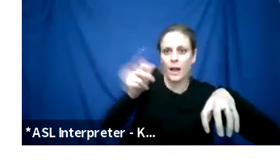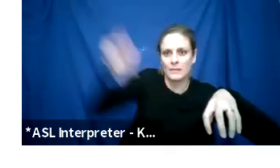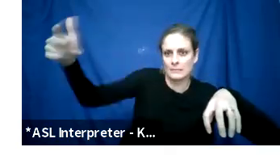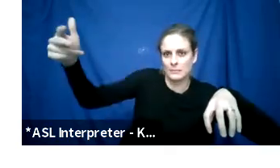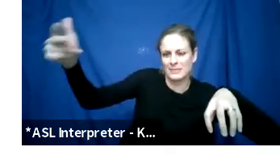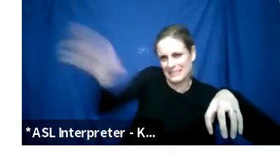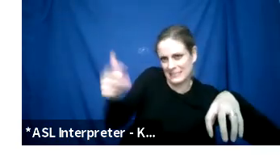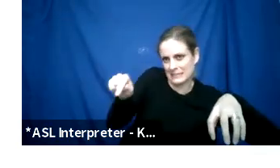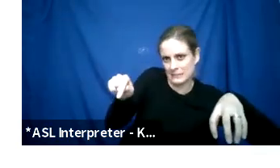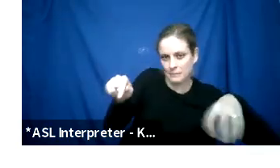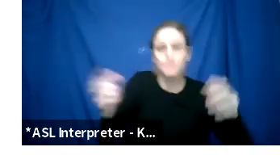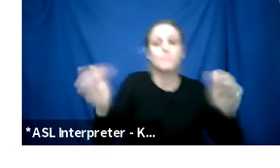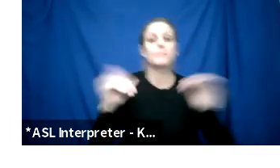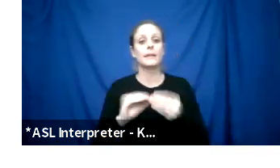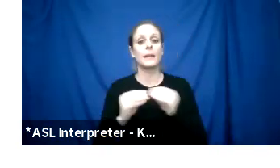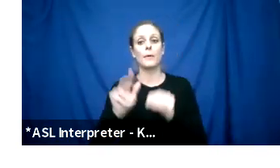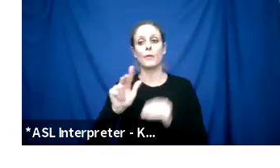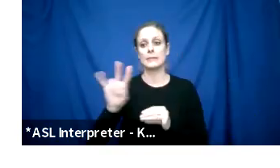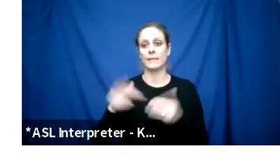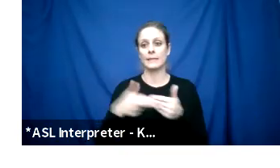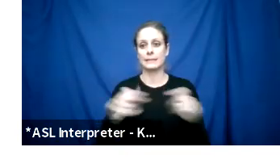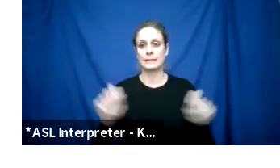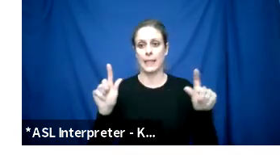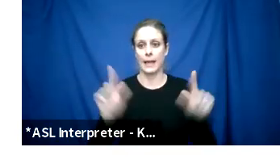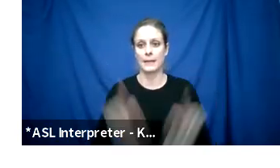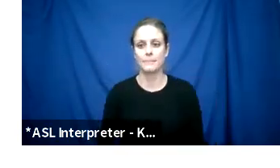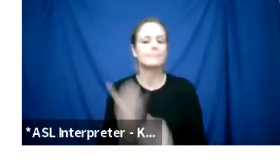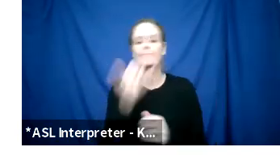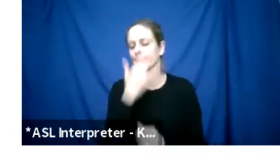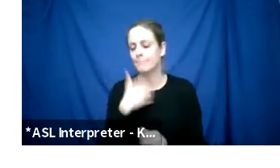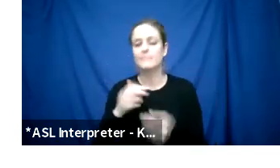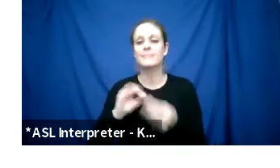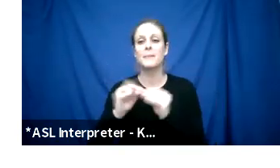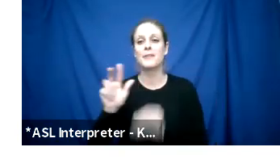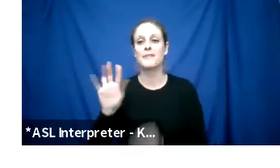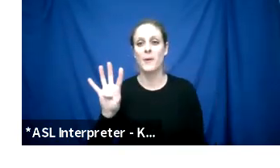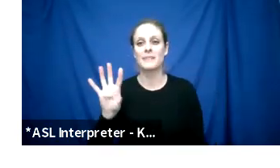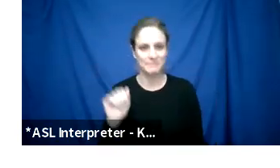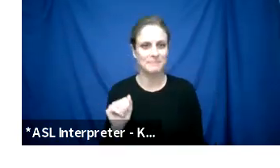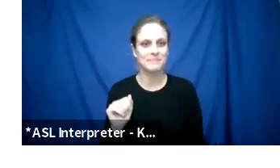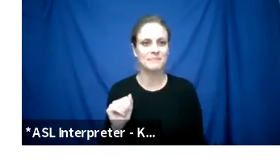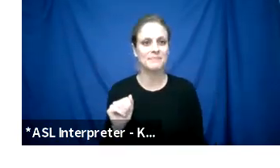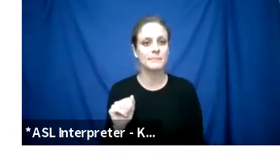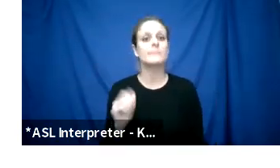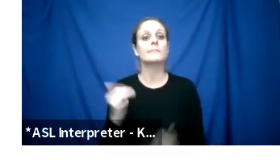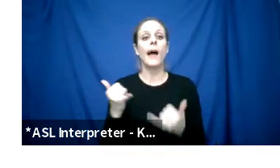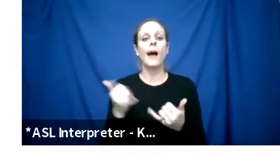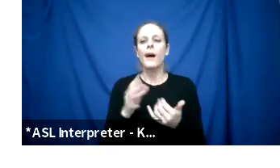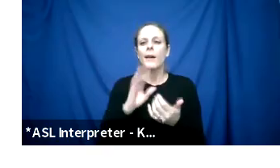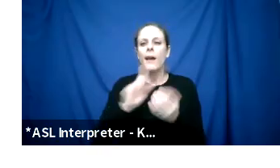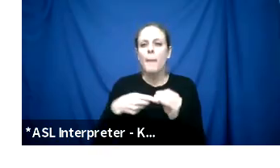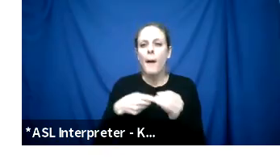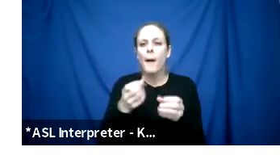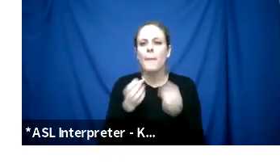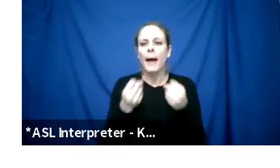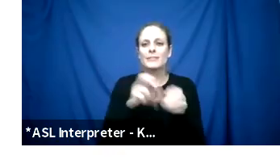Moving on to slide number 37. I'm sorry, 34. Slide number 34 brings us into the passenger loading zones, and it